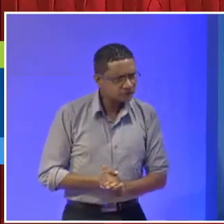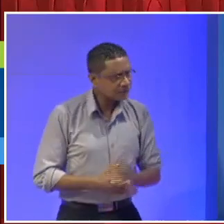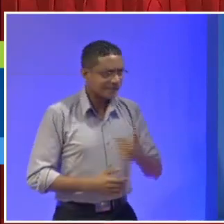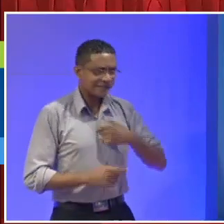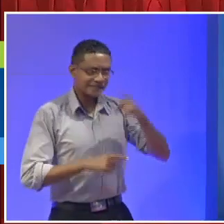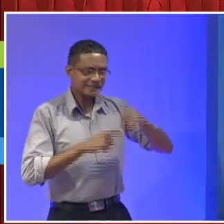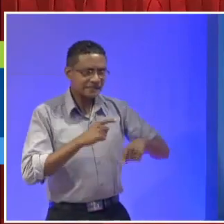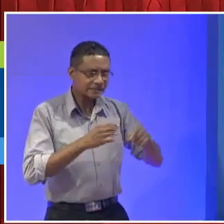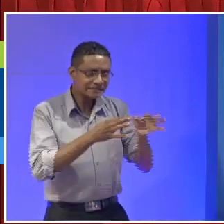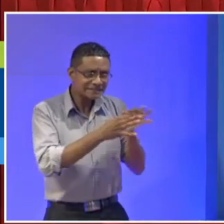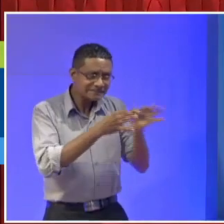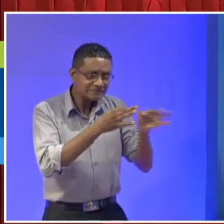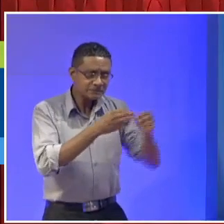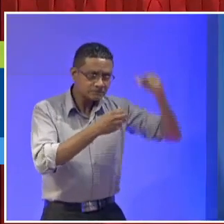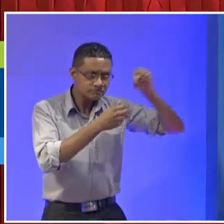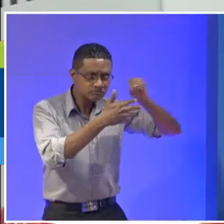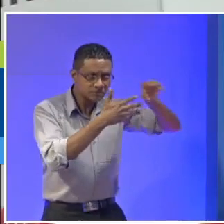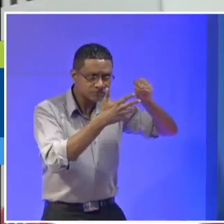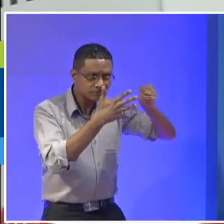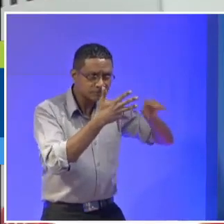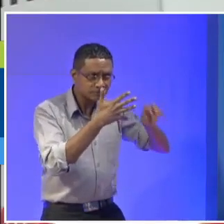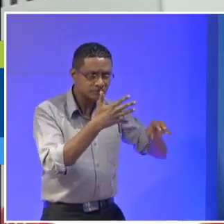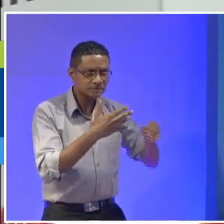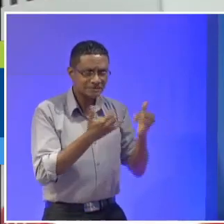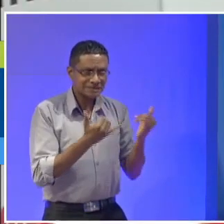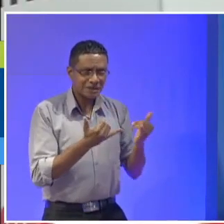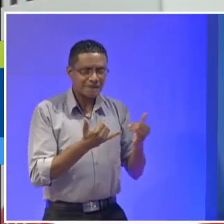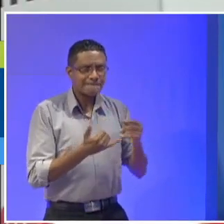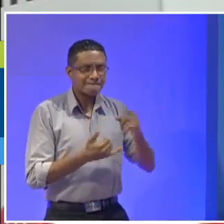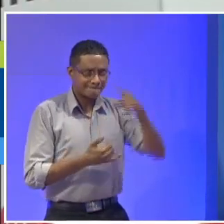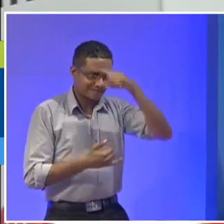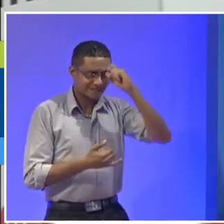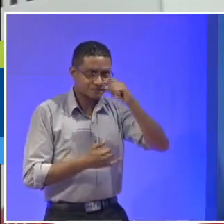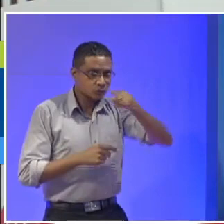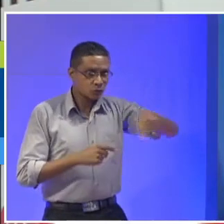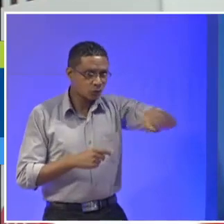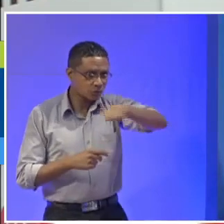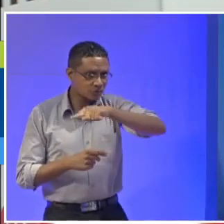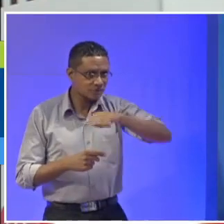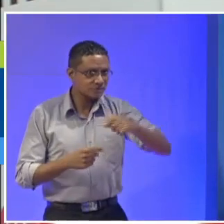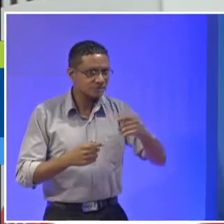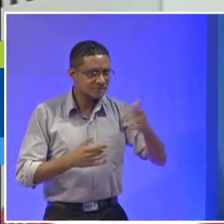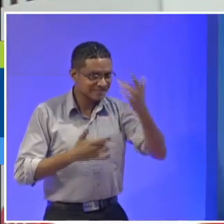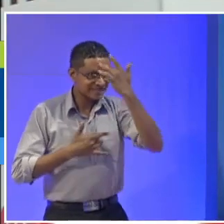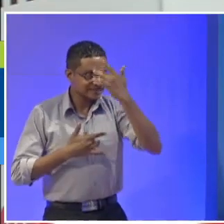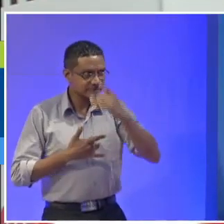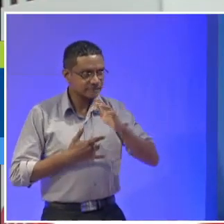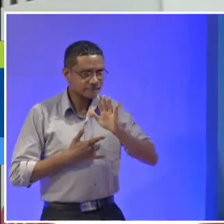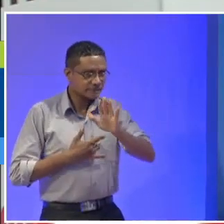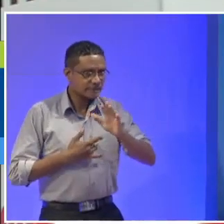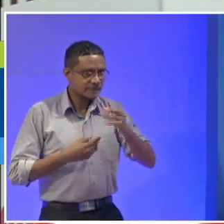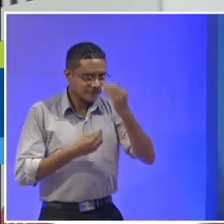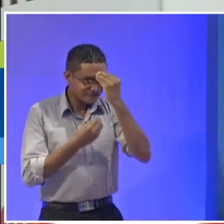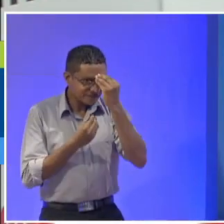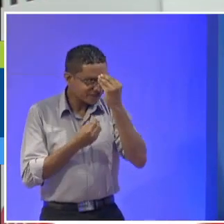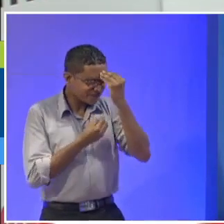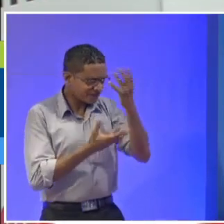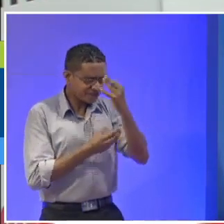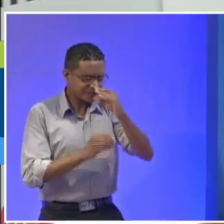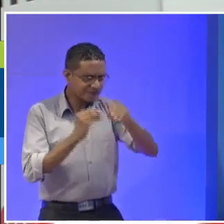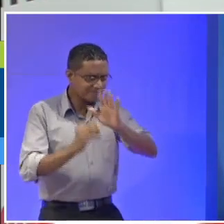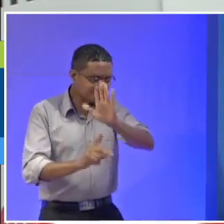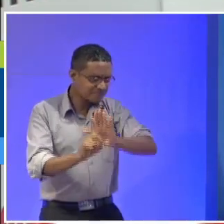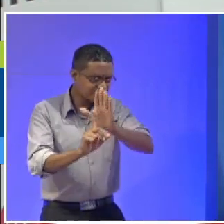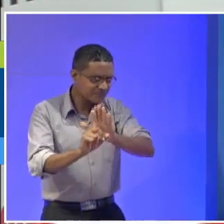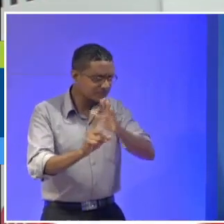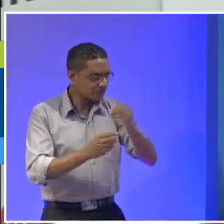into detail really because of patient confidentiality. Having said that, the reports come to us